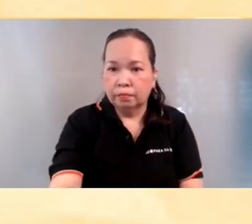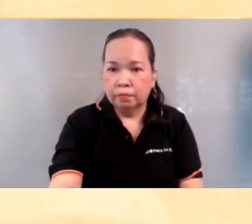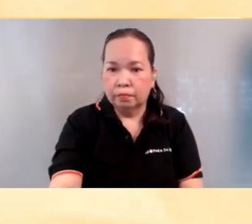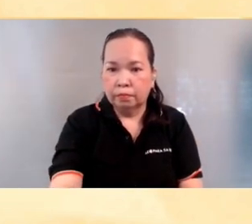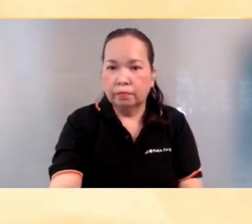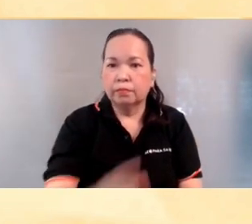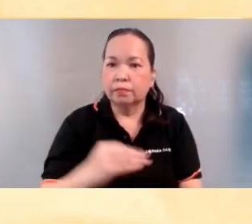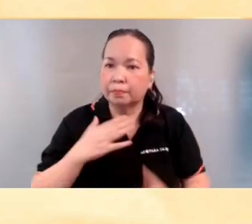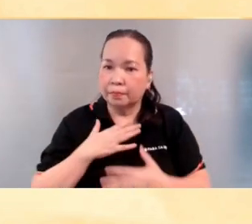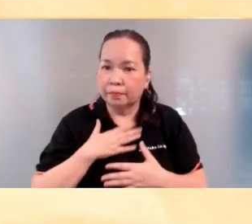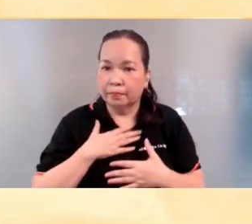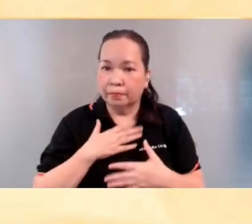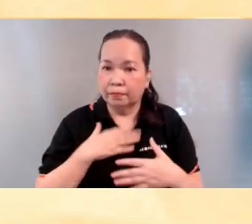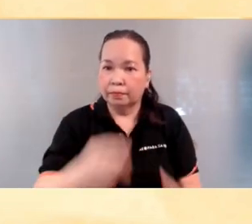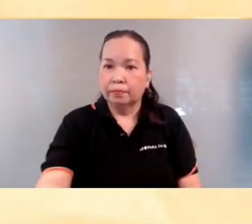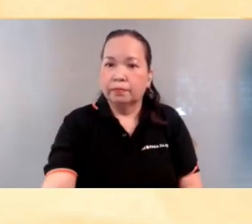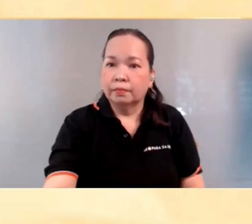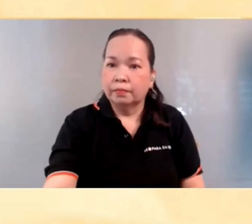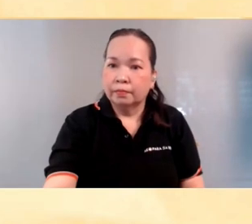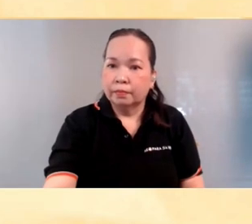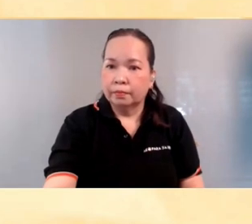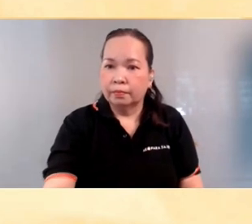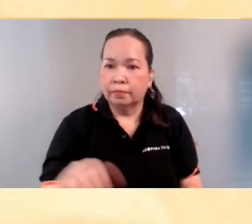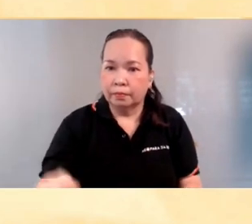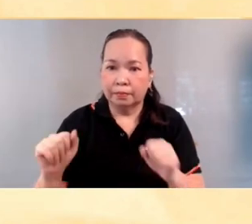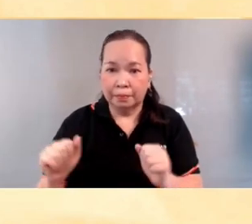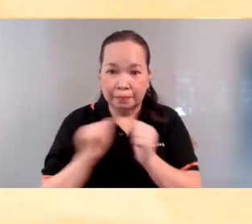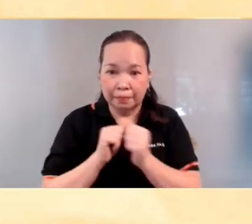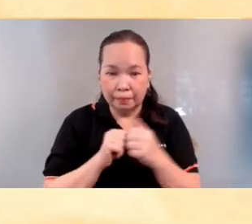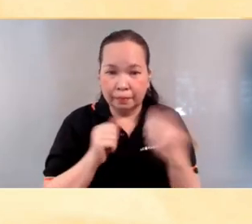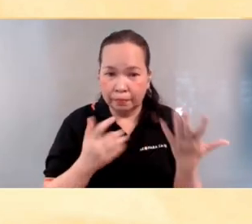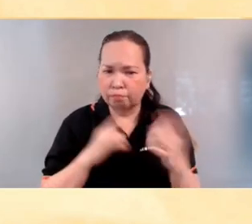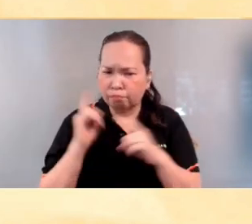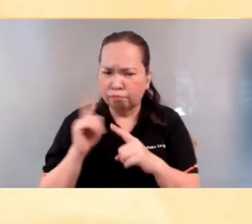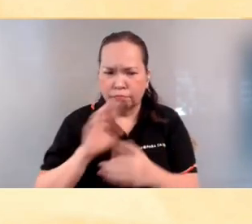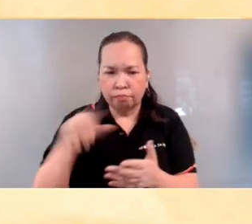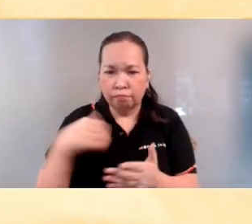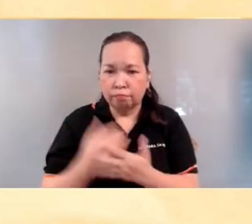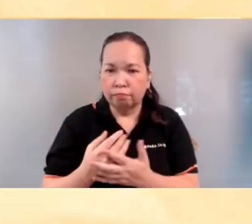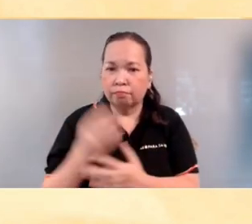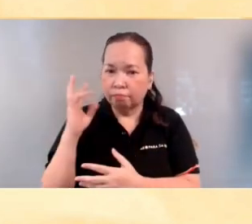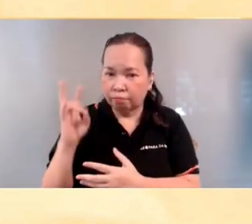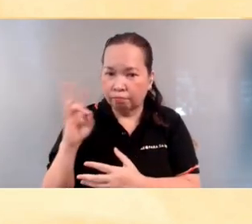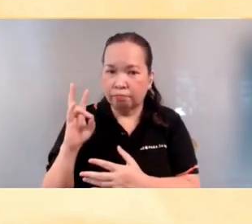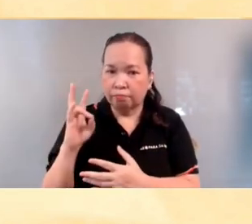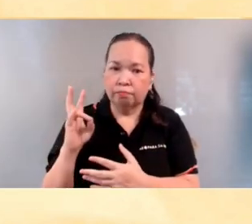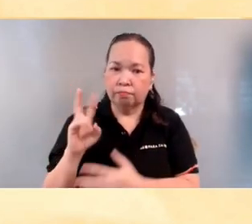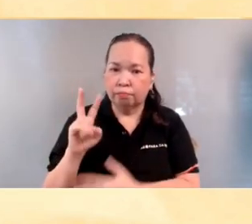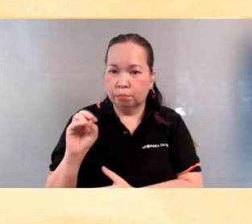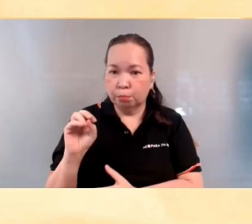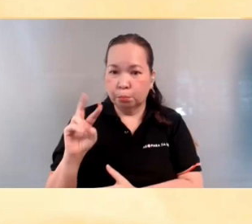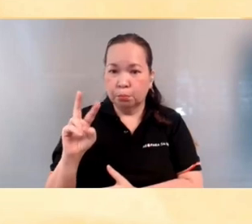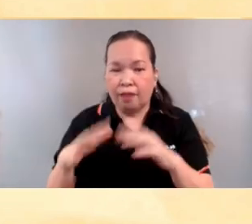we are glad that you could join us. We hope that you attend and complete all the 7 Ako Para sa Bata 2023